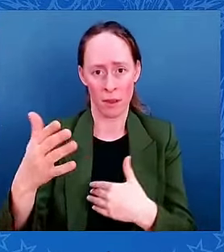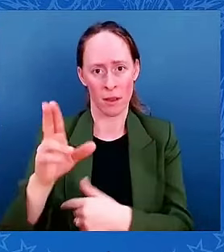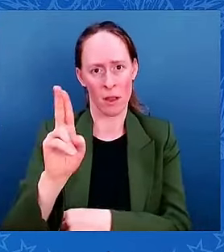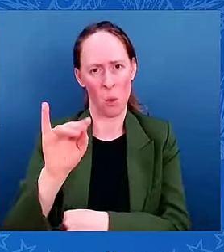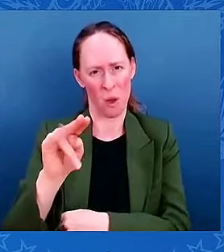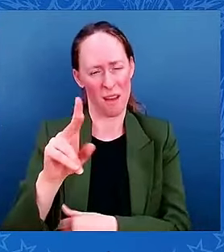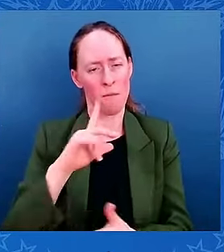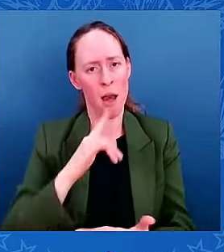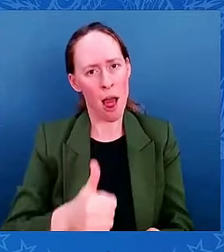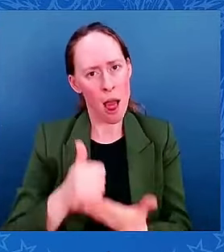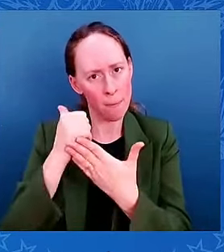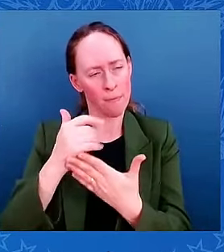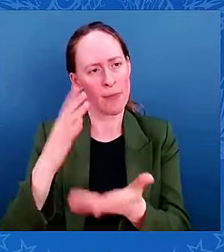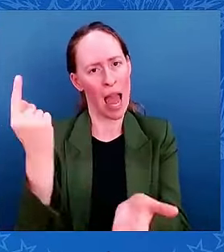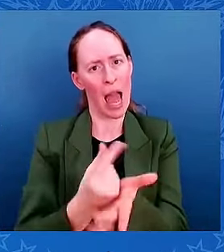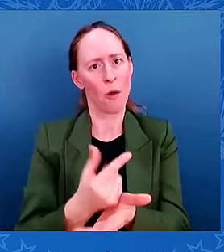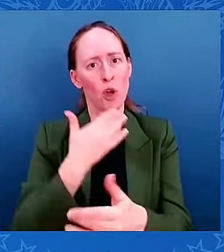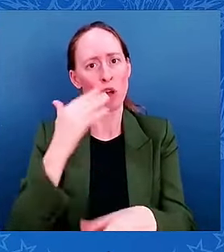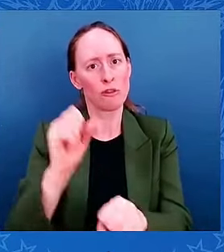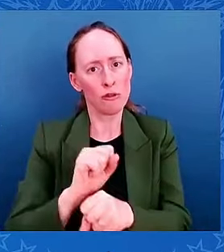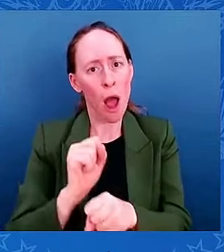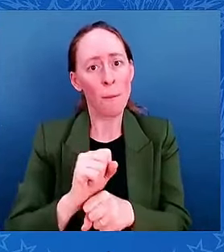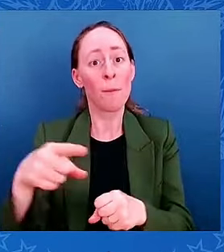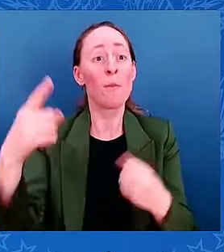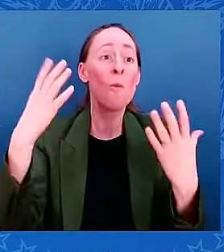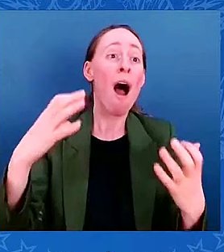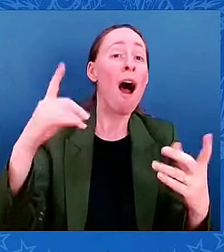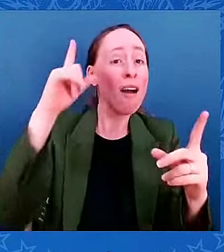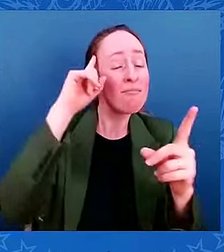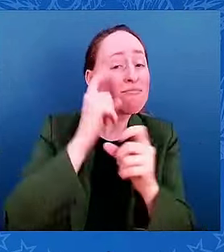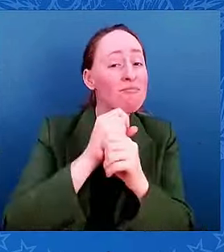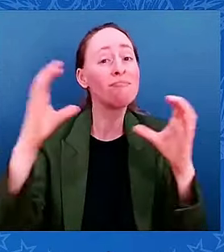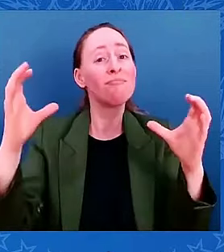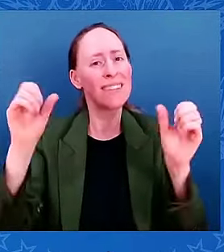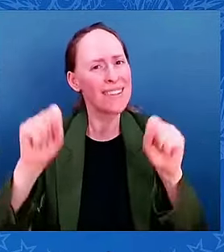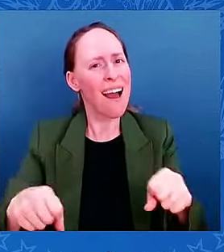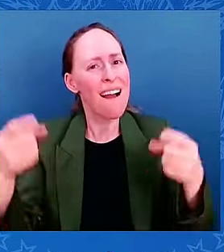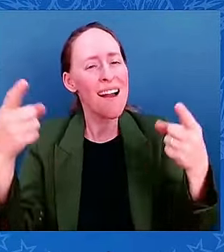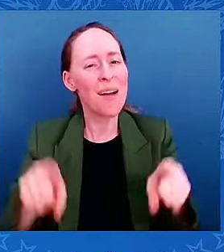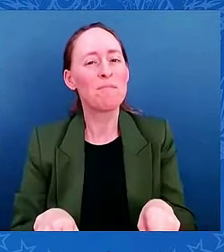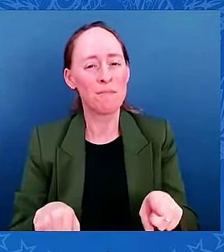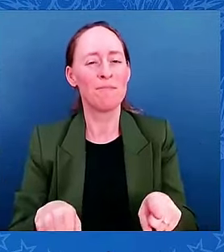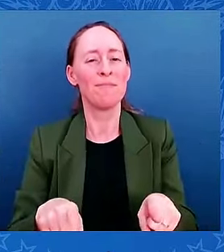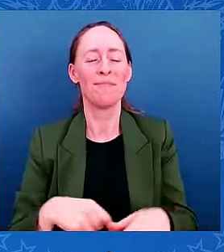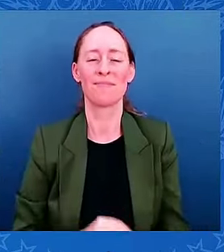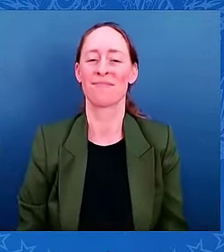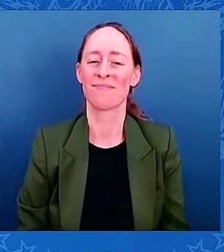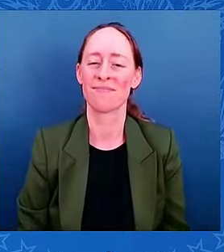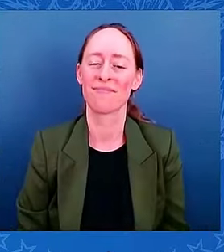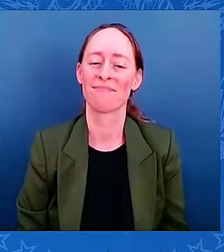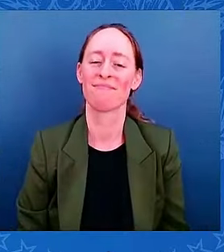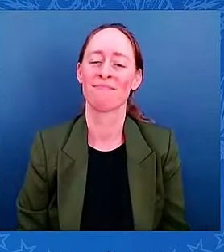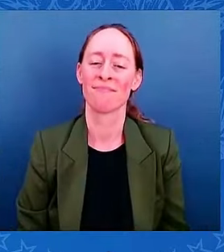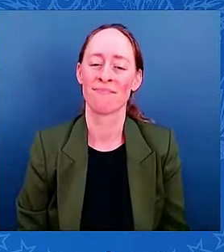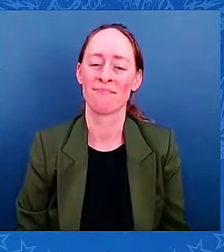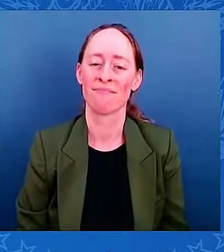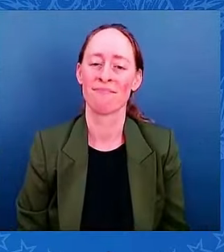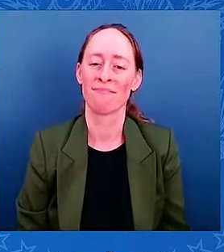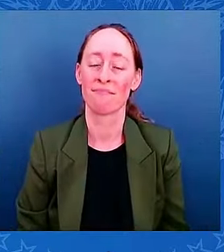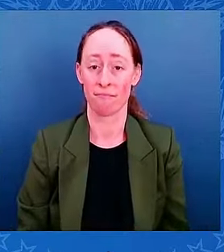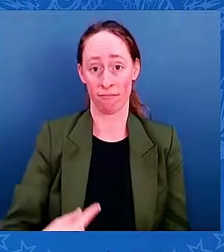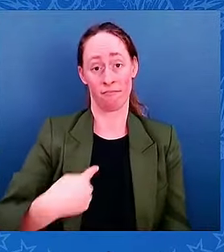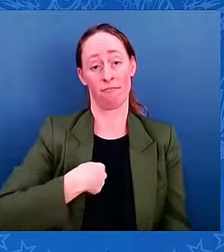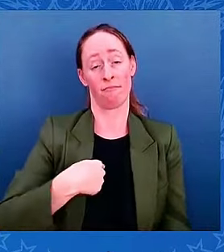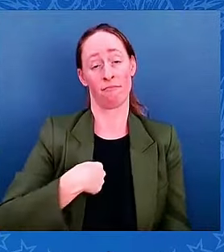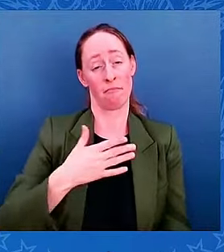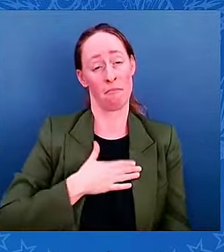dreams. My vision has always been, and I mean it sincerely since I was a young senator, to grow our economy from the middle out and the bottom